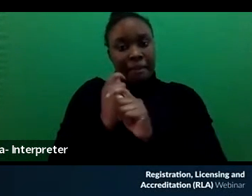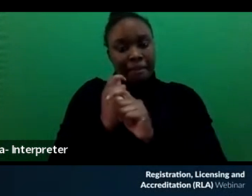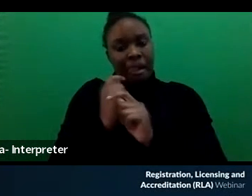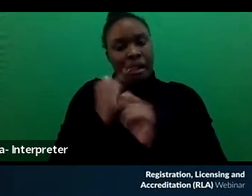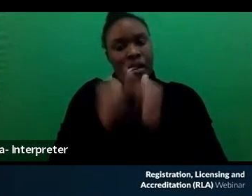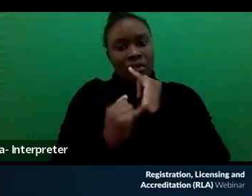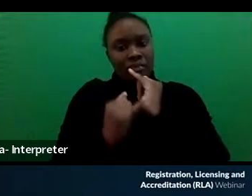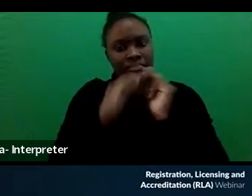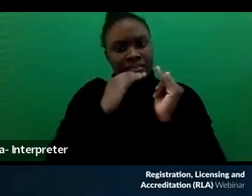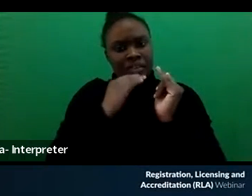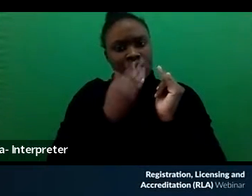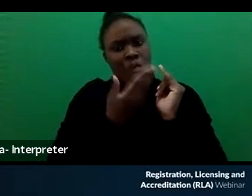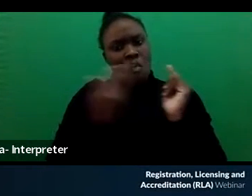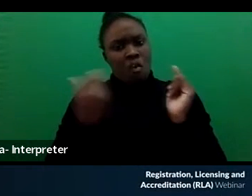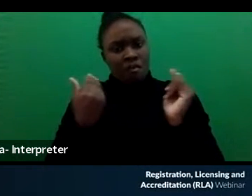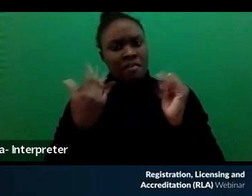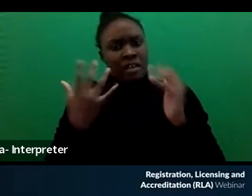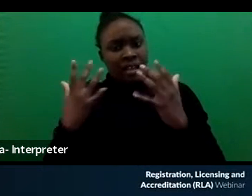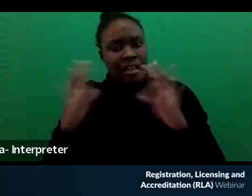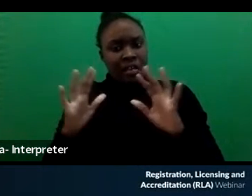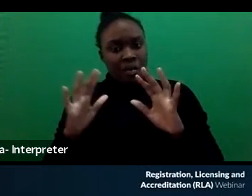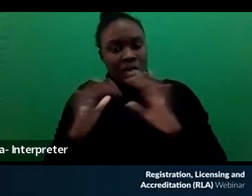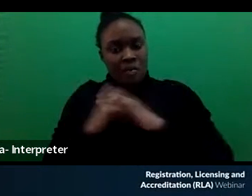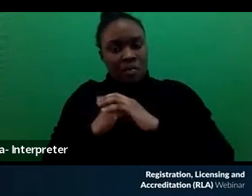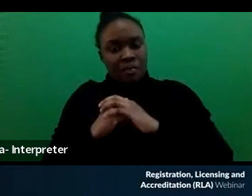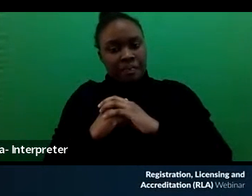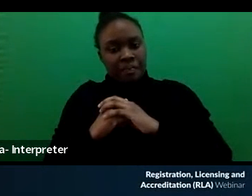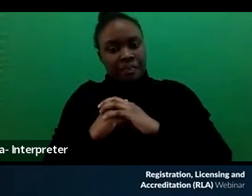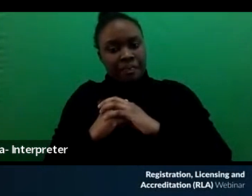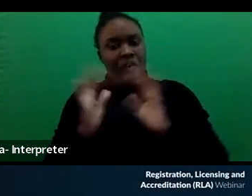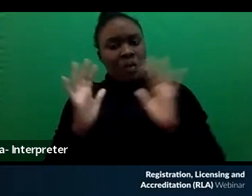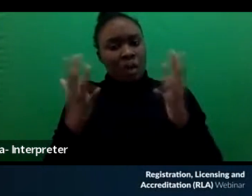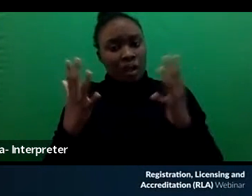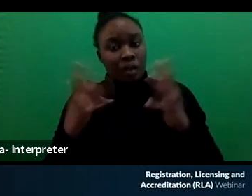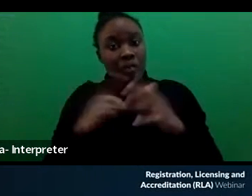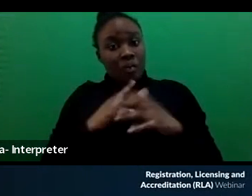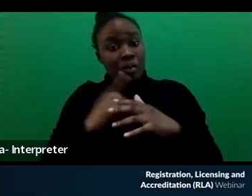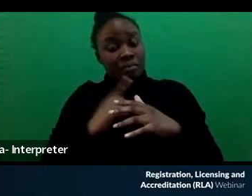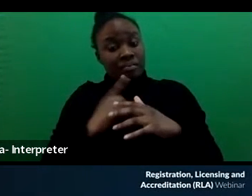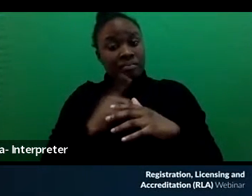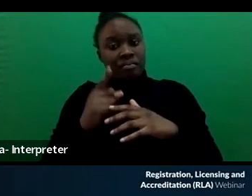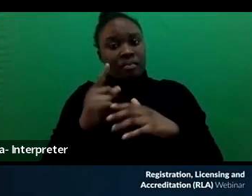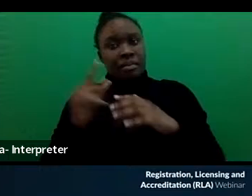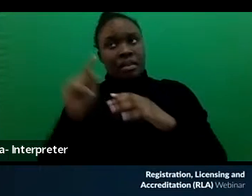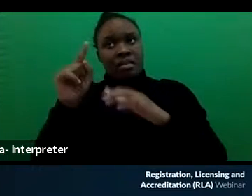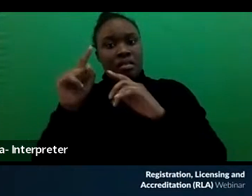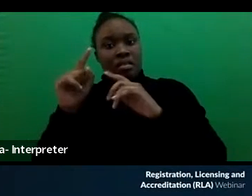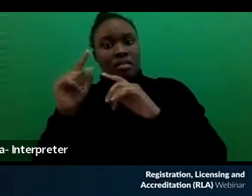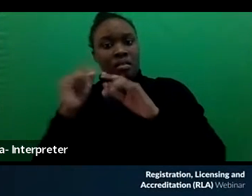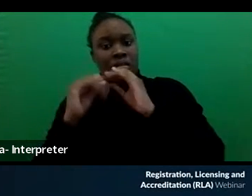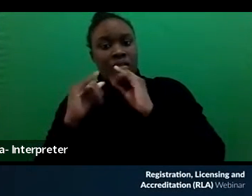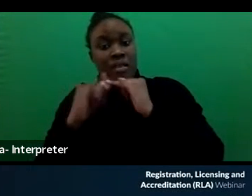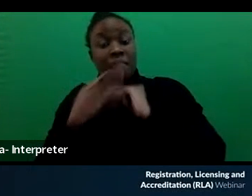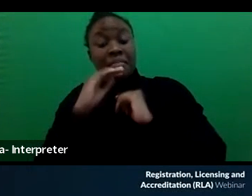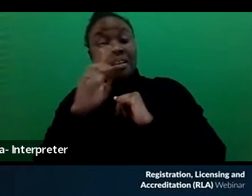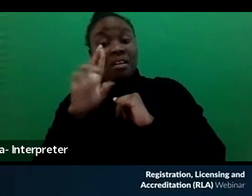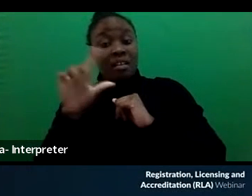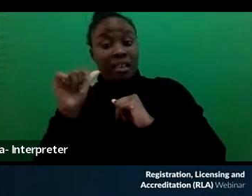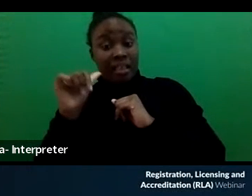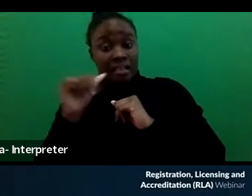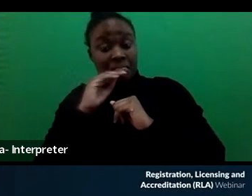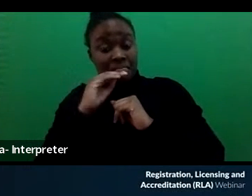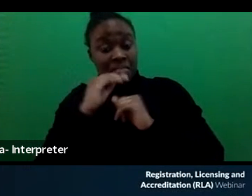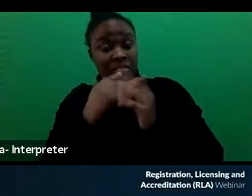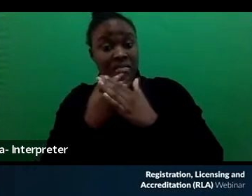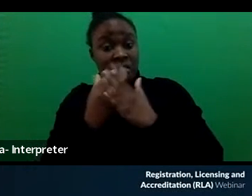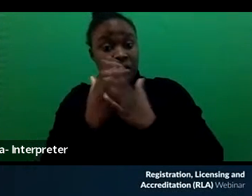in the beginning and not submitted from the dashboard? This is very interesting. That does the RLA functionality allow our traders to